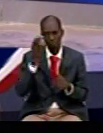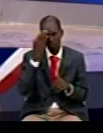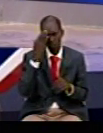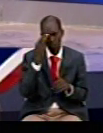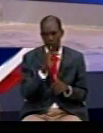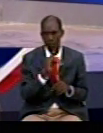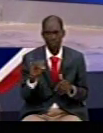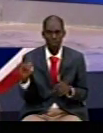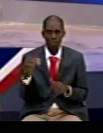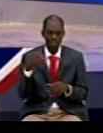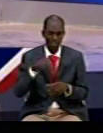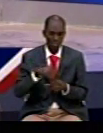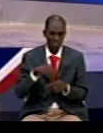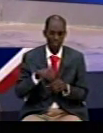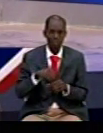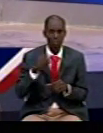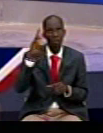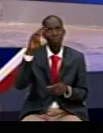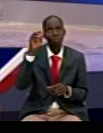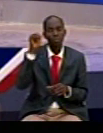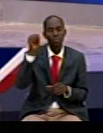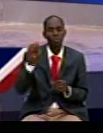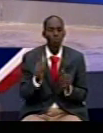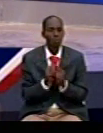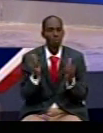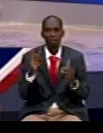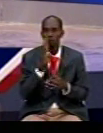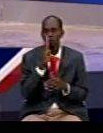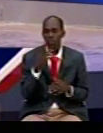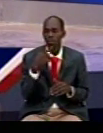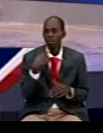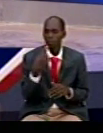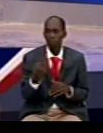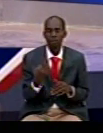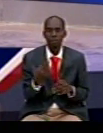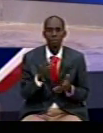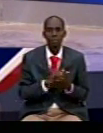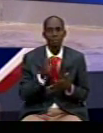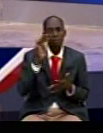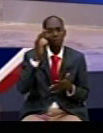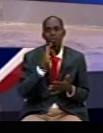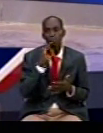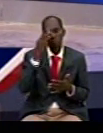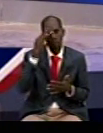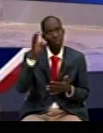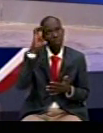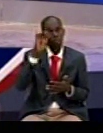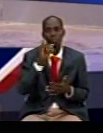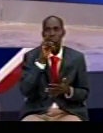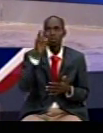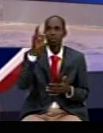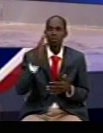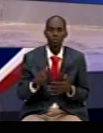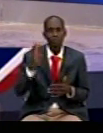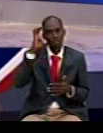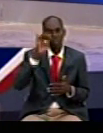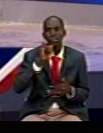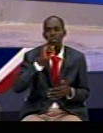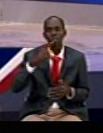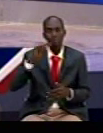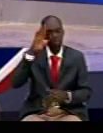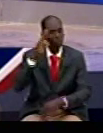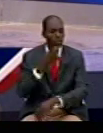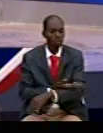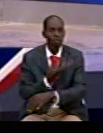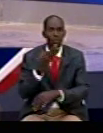knowing in himself, without being told, that's why he is God. He's the Son of God and he's